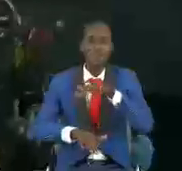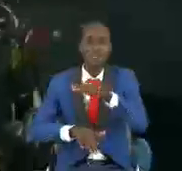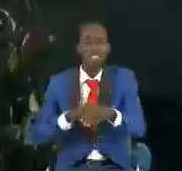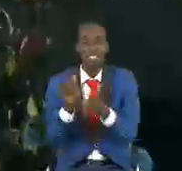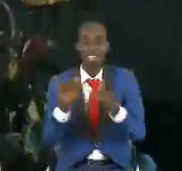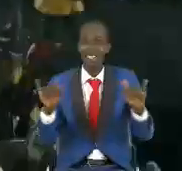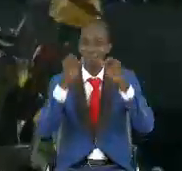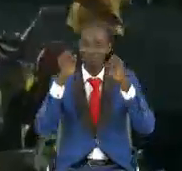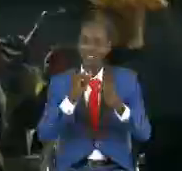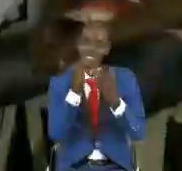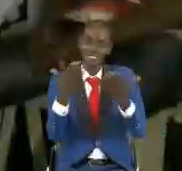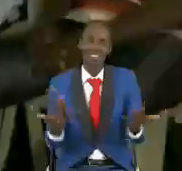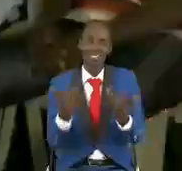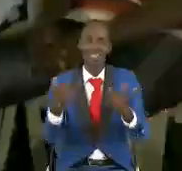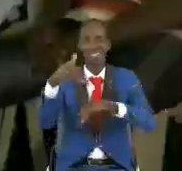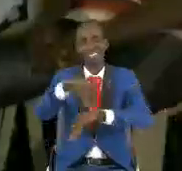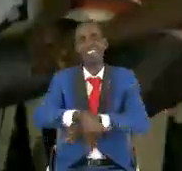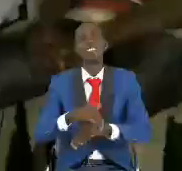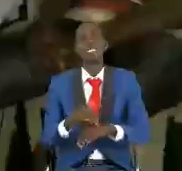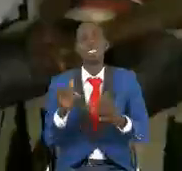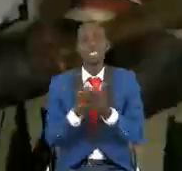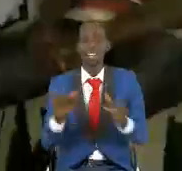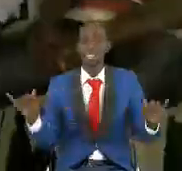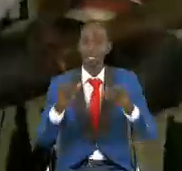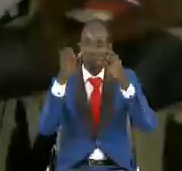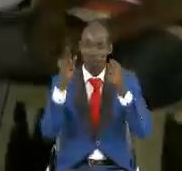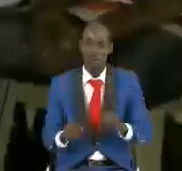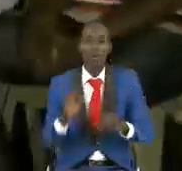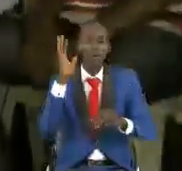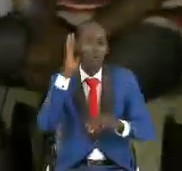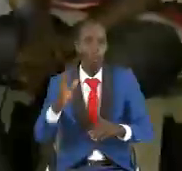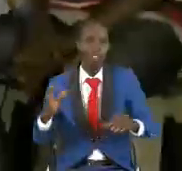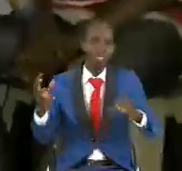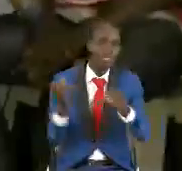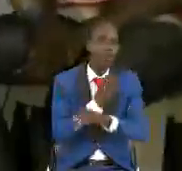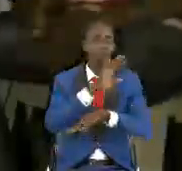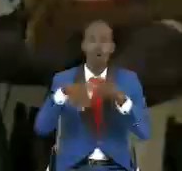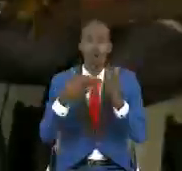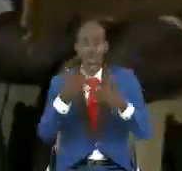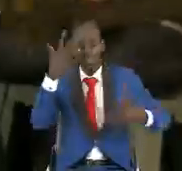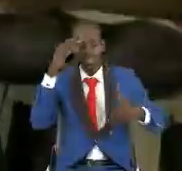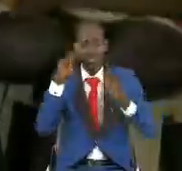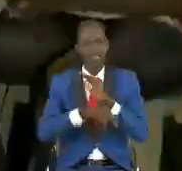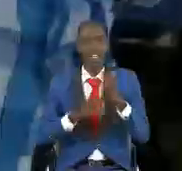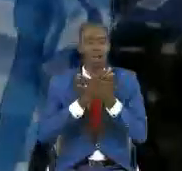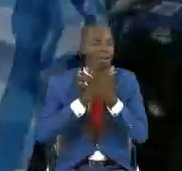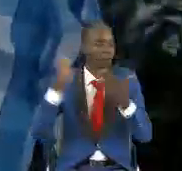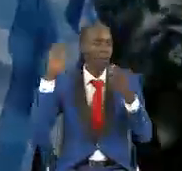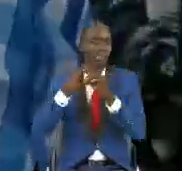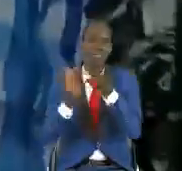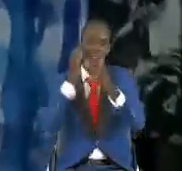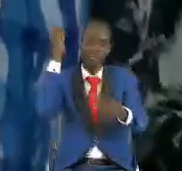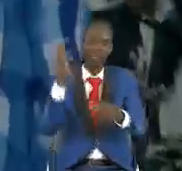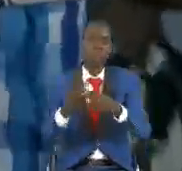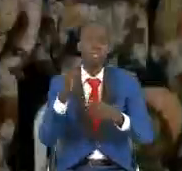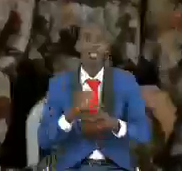is here tonight. That same power will take all your sicknesses away in Jesus'